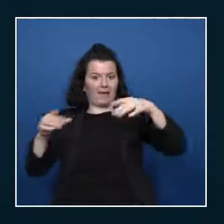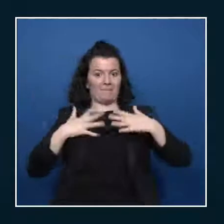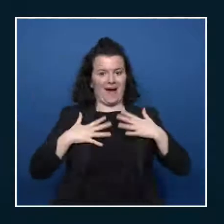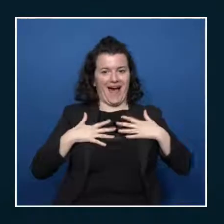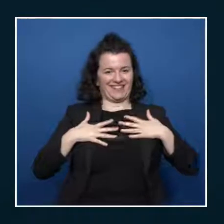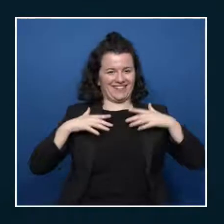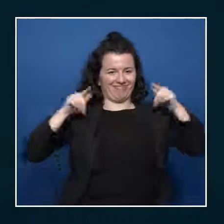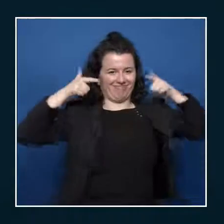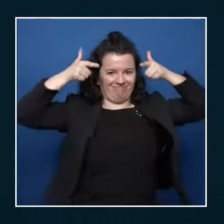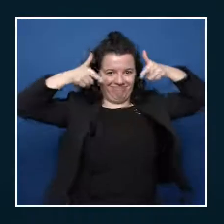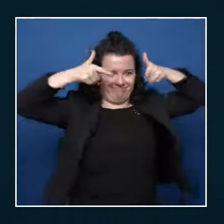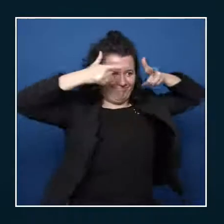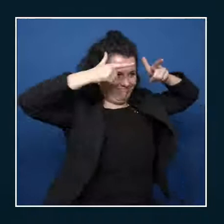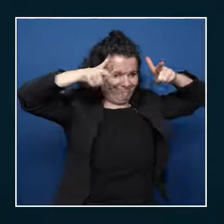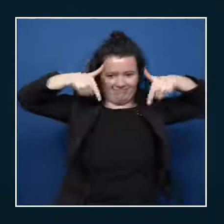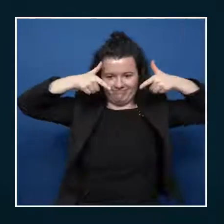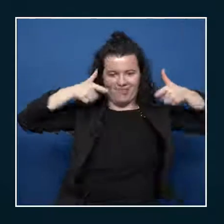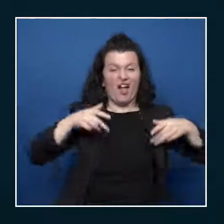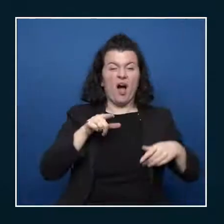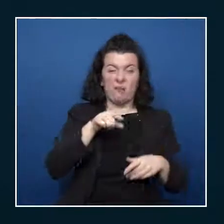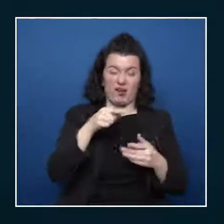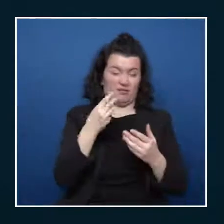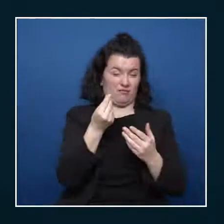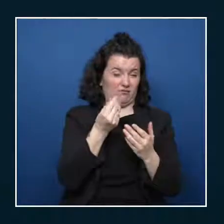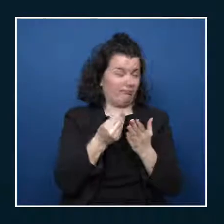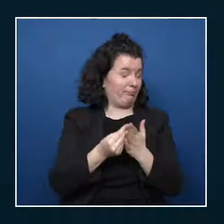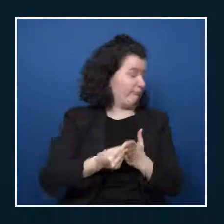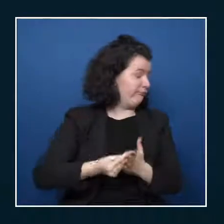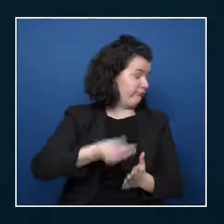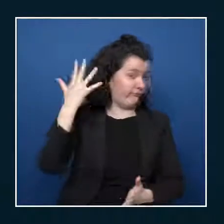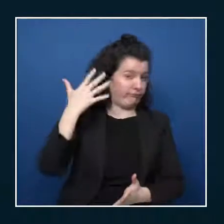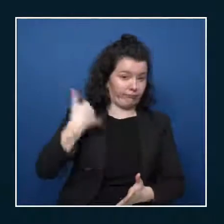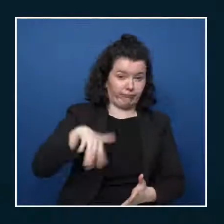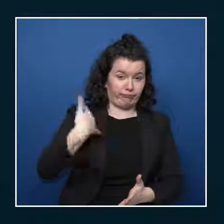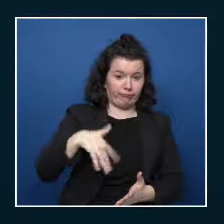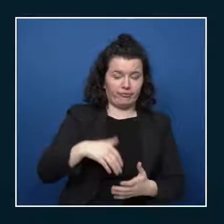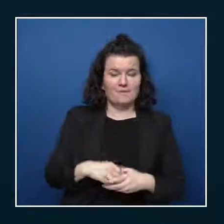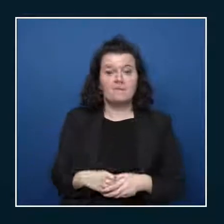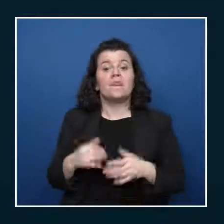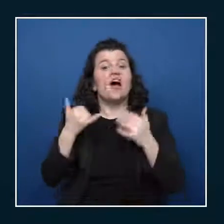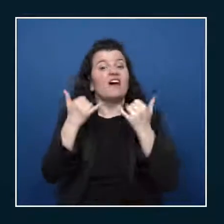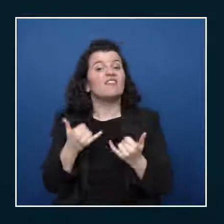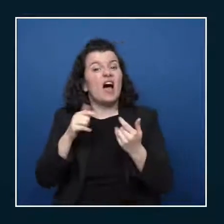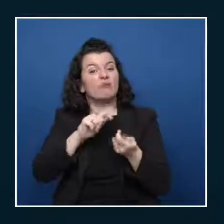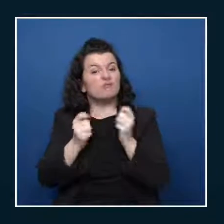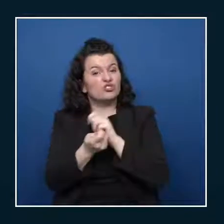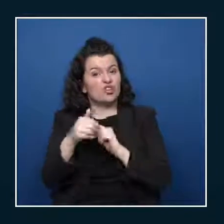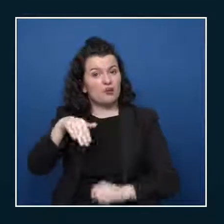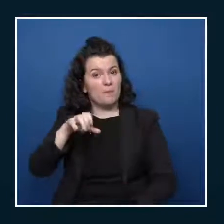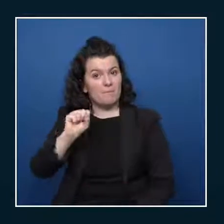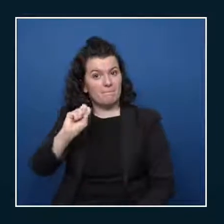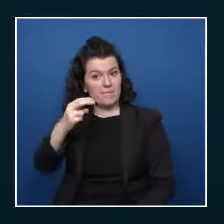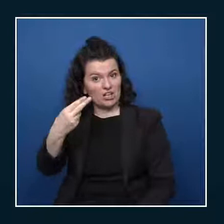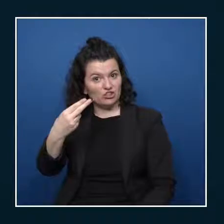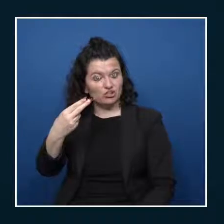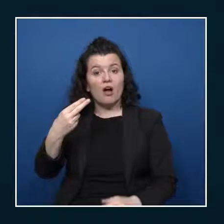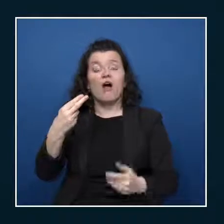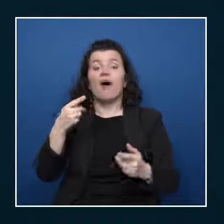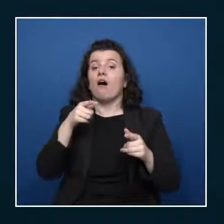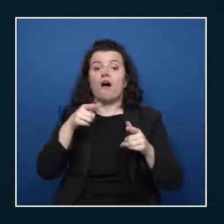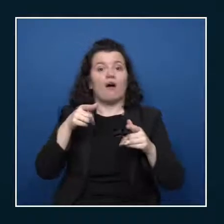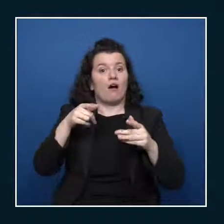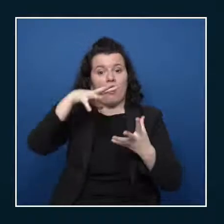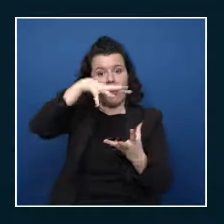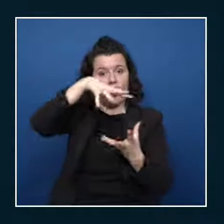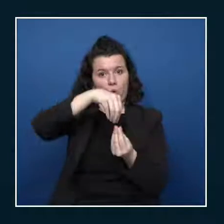of trying to with Mesh, bringing all that together. And you don't need holoportation. You could be an avatar in it. You don't need a HoloLens, which is